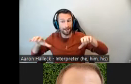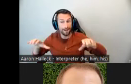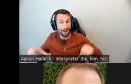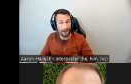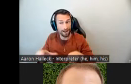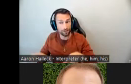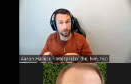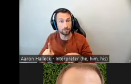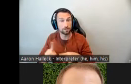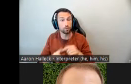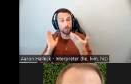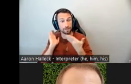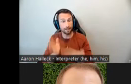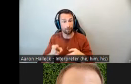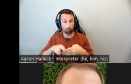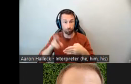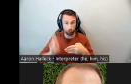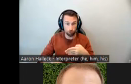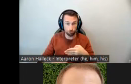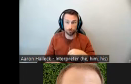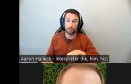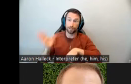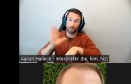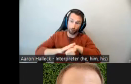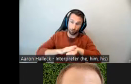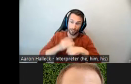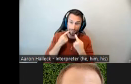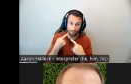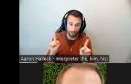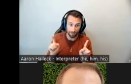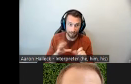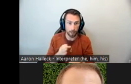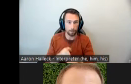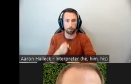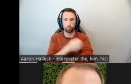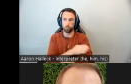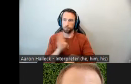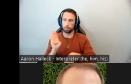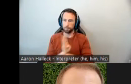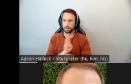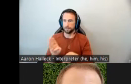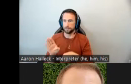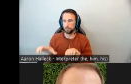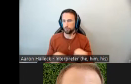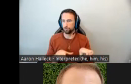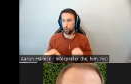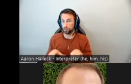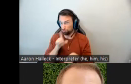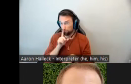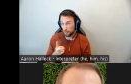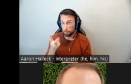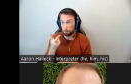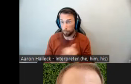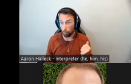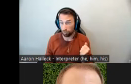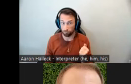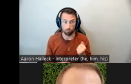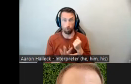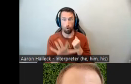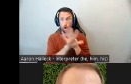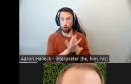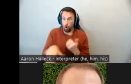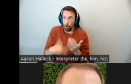increase effectiveness, and improve business performance. So it's both of these things. It's all of these things, not both